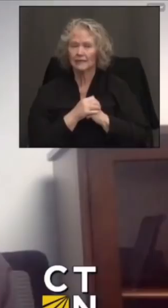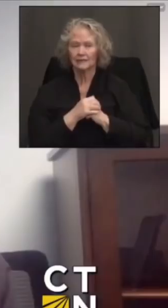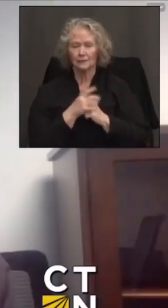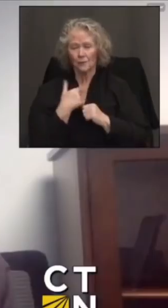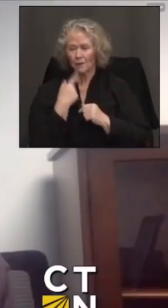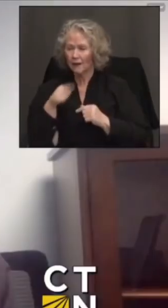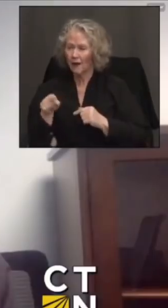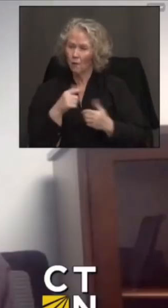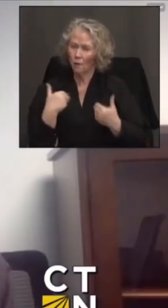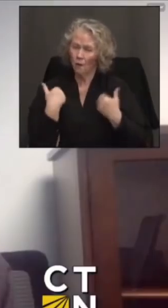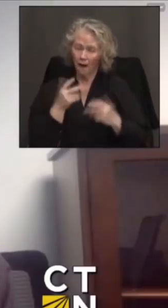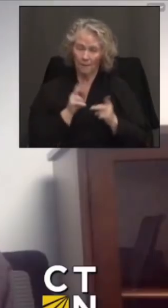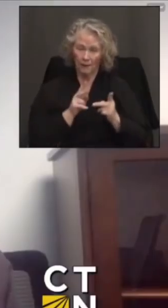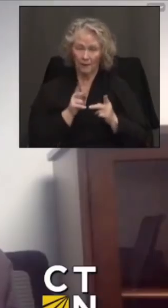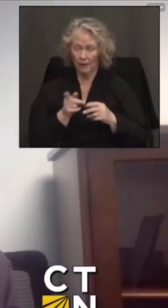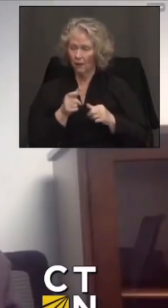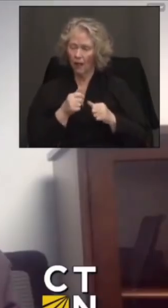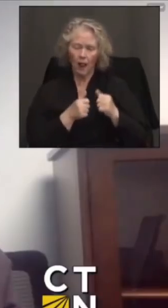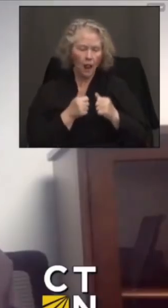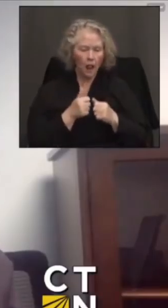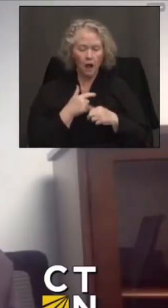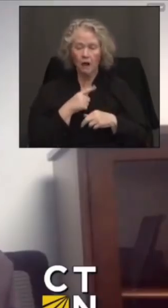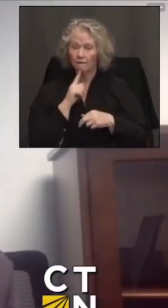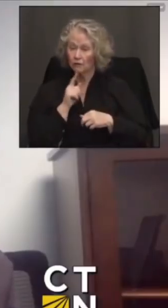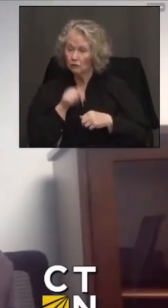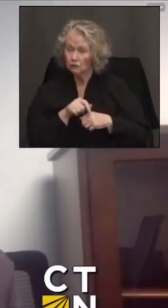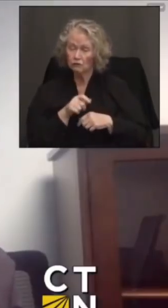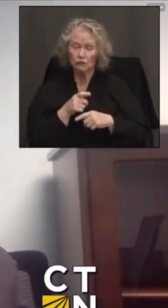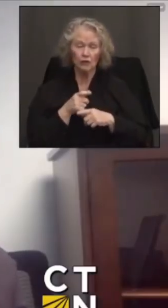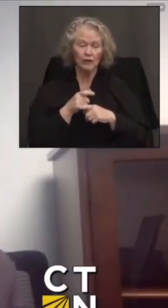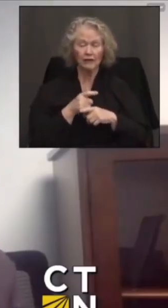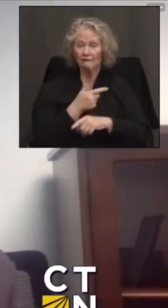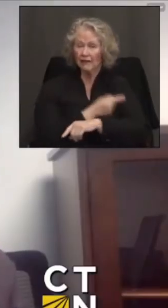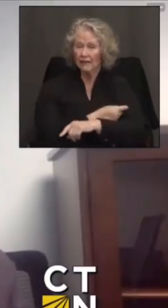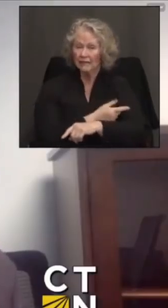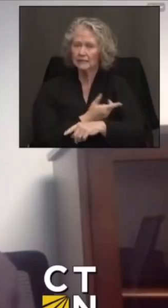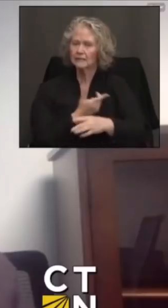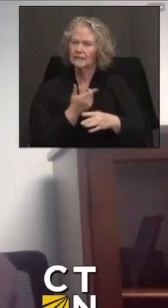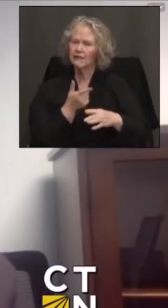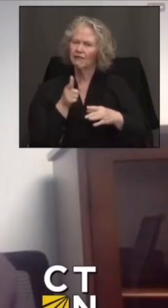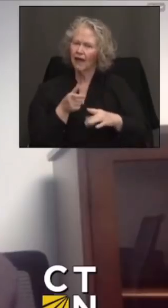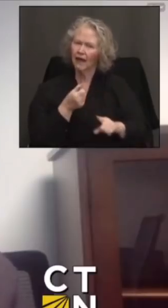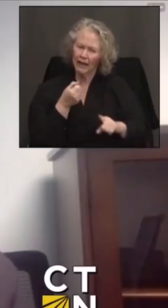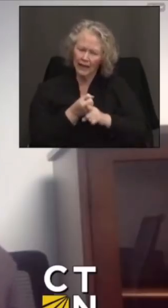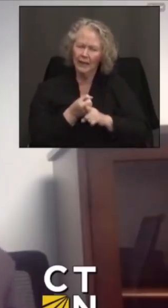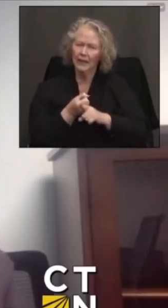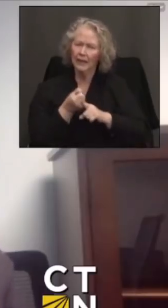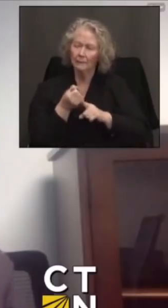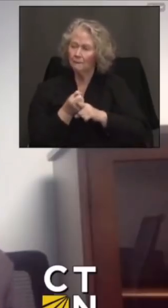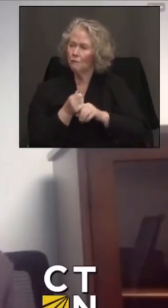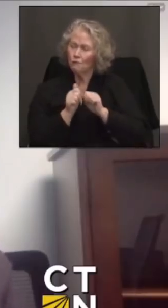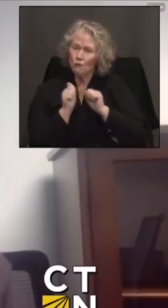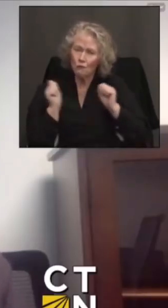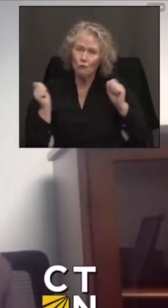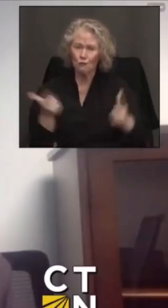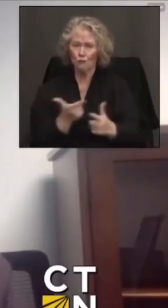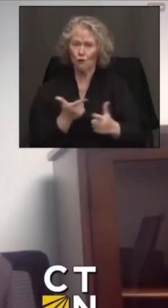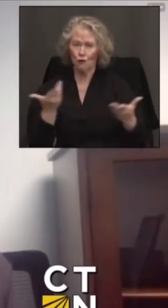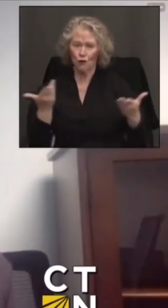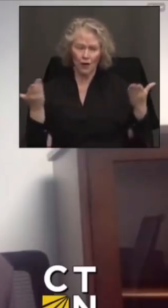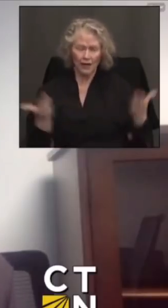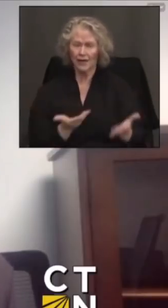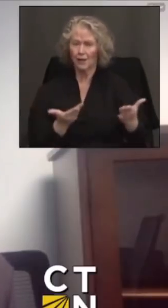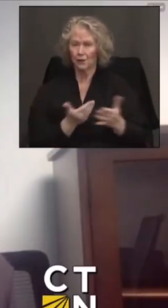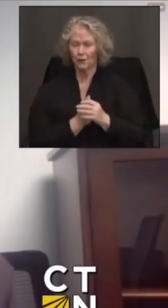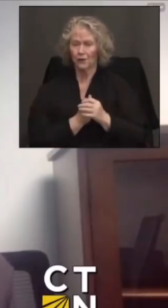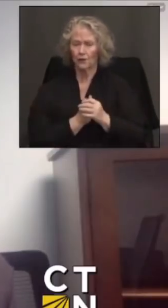as to whether or not you get vaccinated, and also when you get vaccinated, it impacts all of us in this community. It impacts all of us in this state.